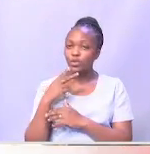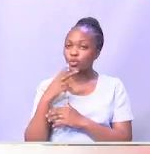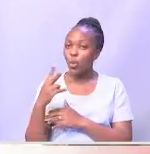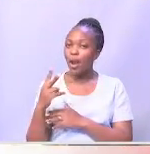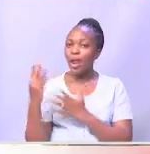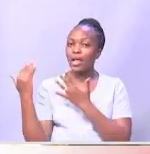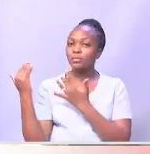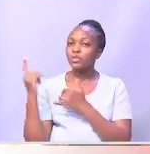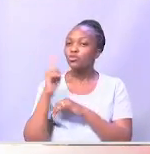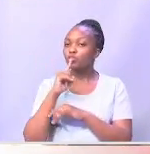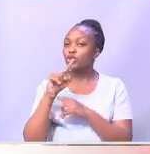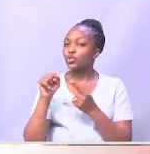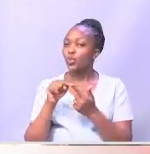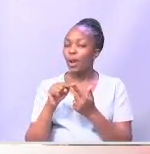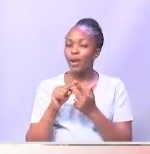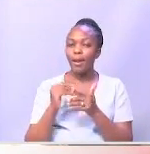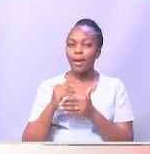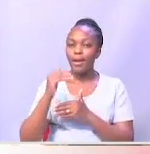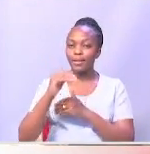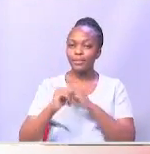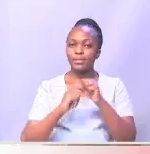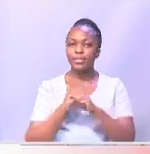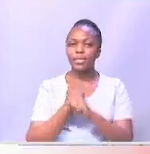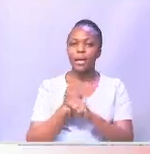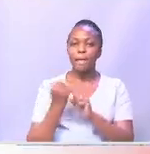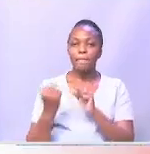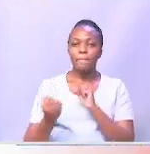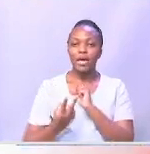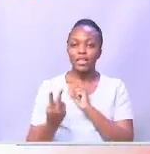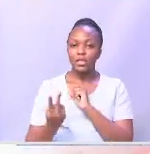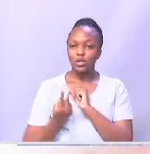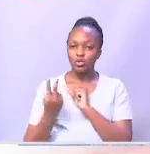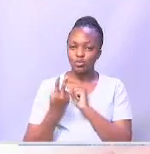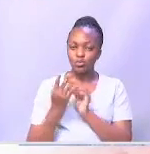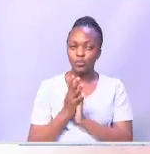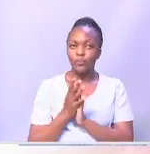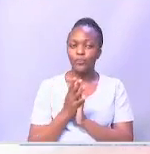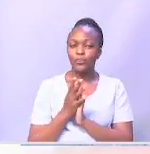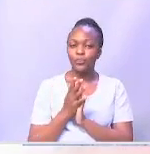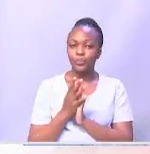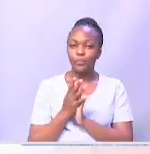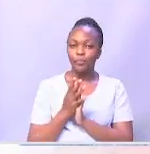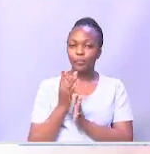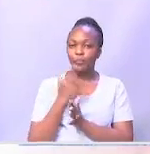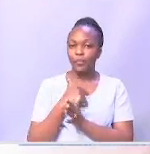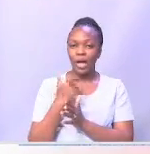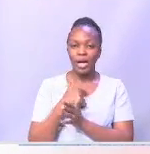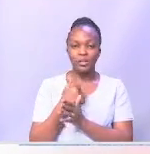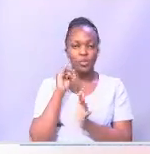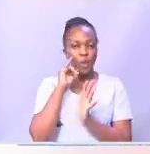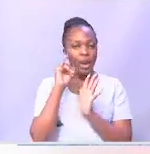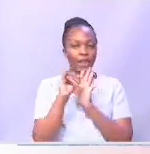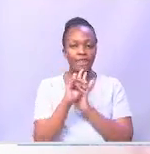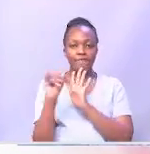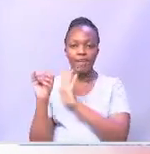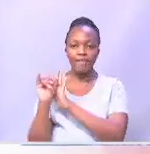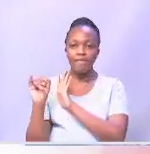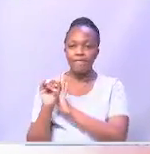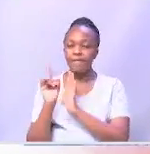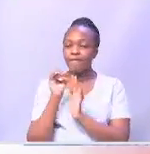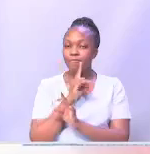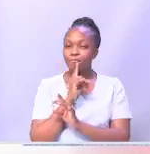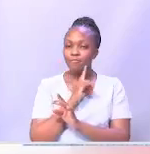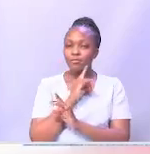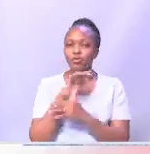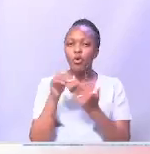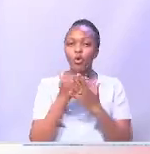by April 2022 for the junior secondary school. We have already mapped out all schools and they are on GIS, and therefore we know